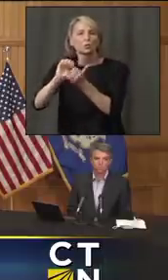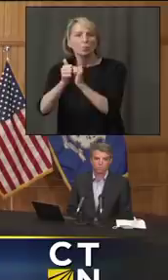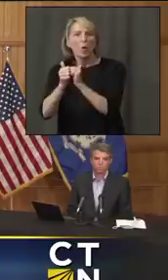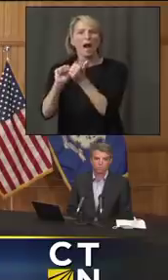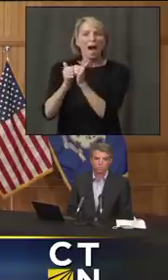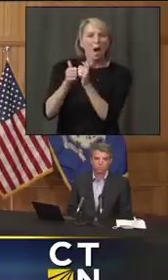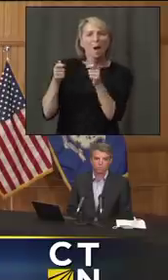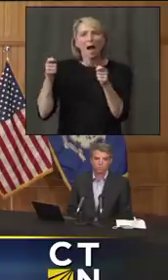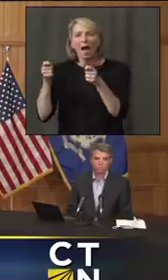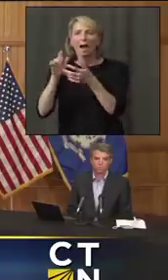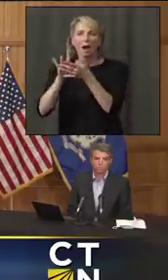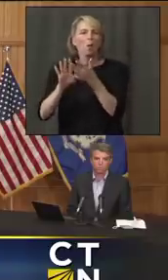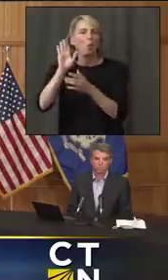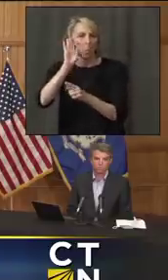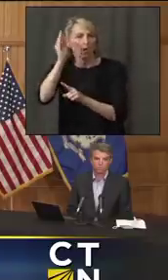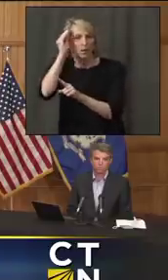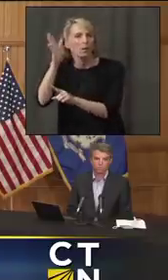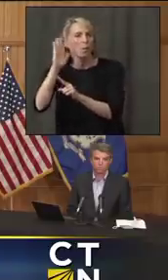News 12 Connecticut.